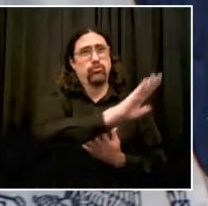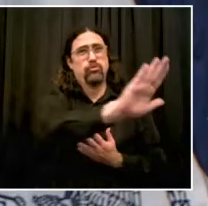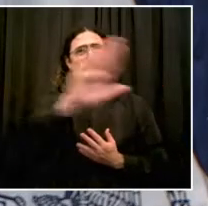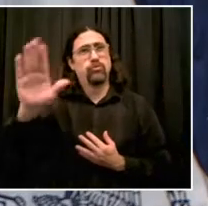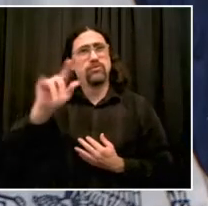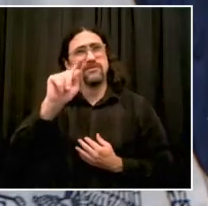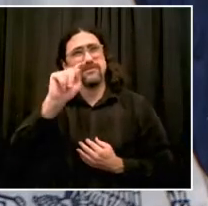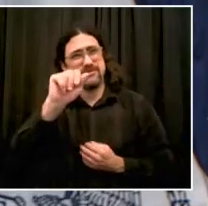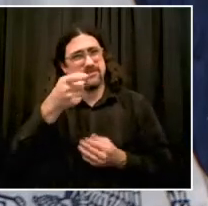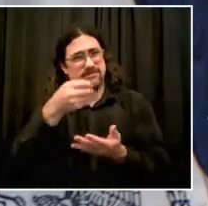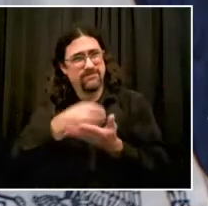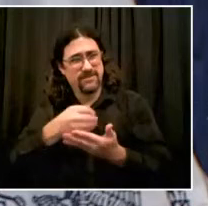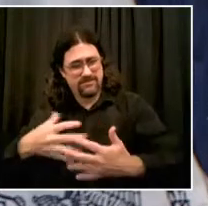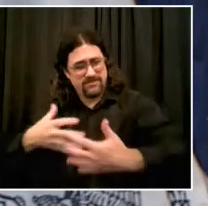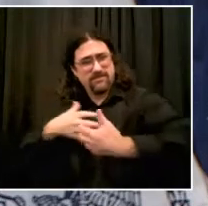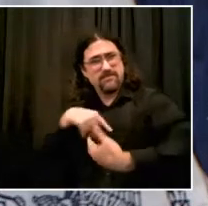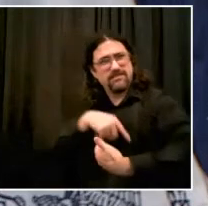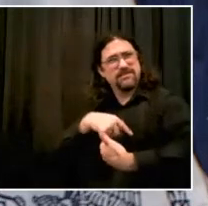safety reasons.